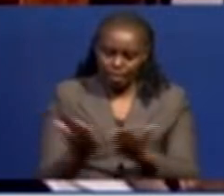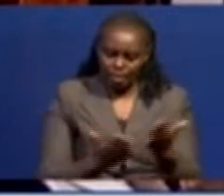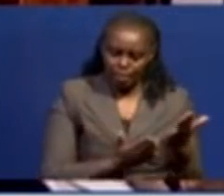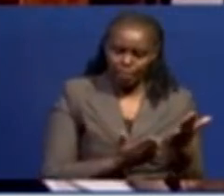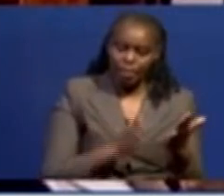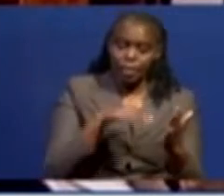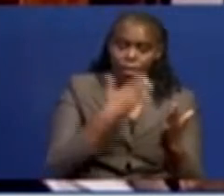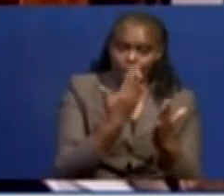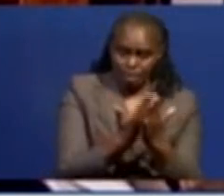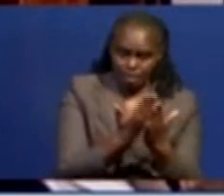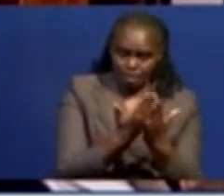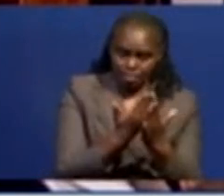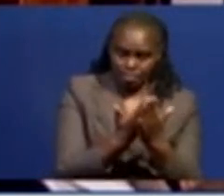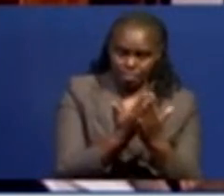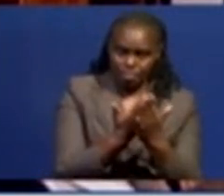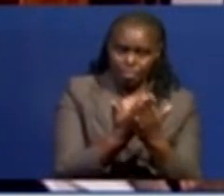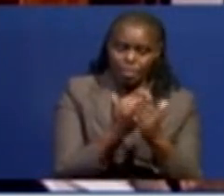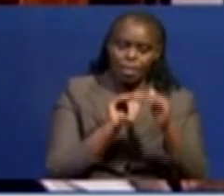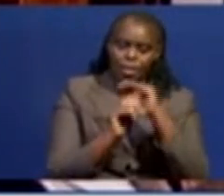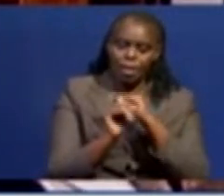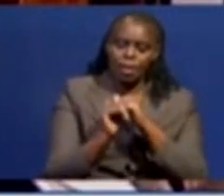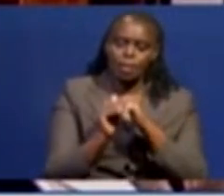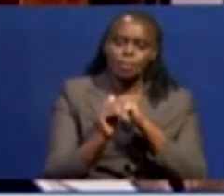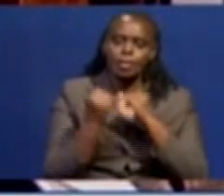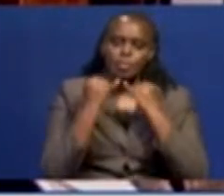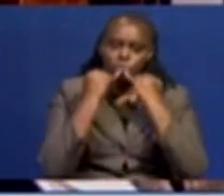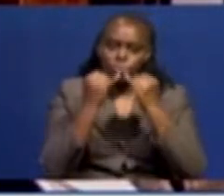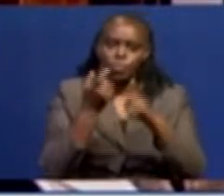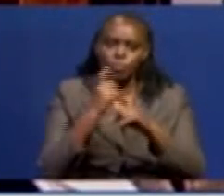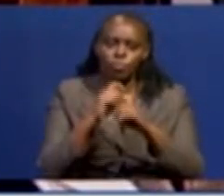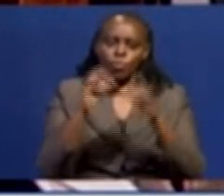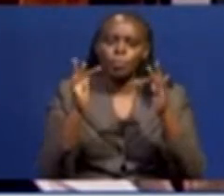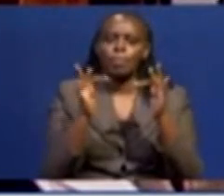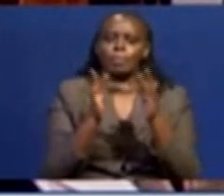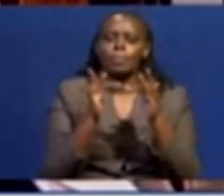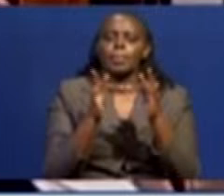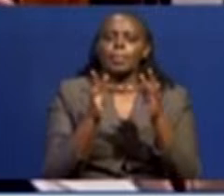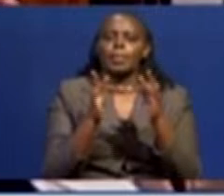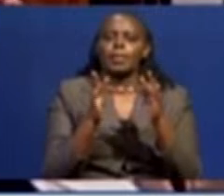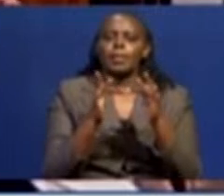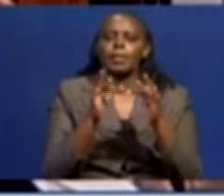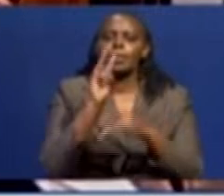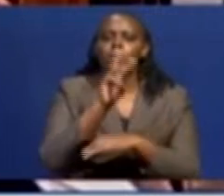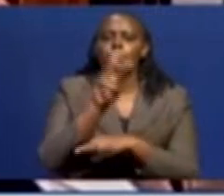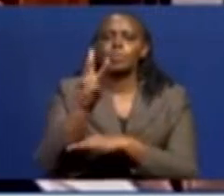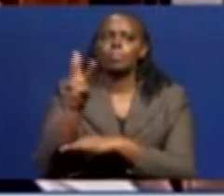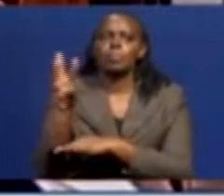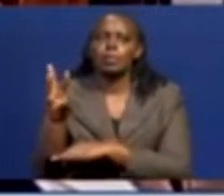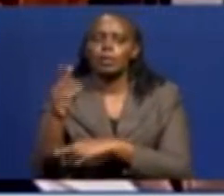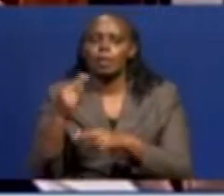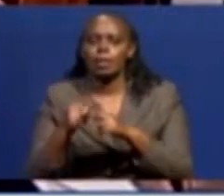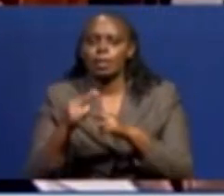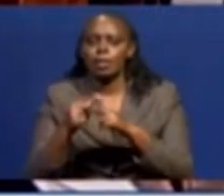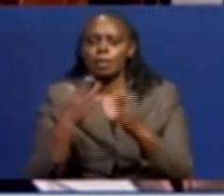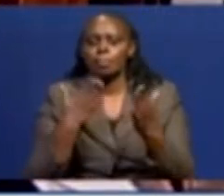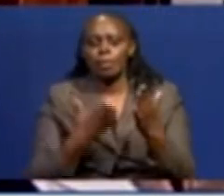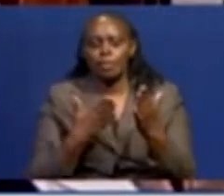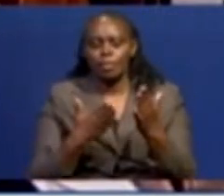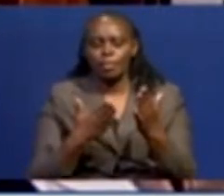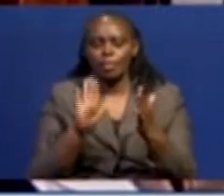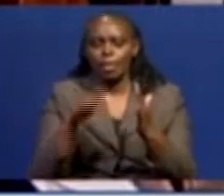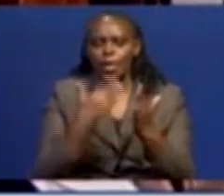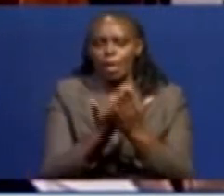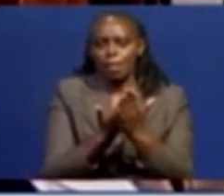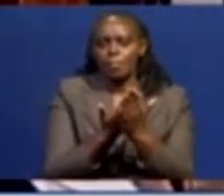candidates are invited to apply and can access the detailed job description from their website. Yes. Named